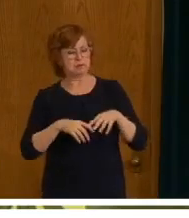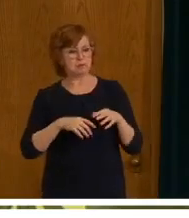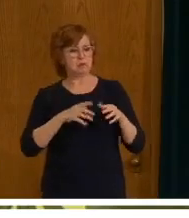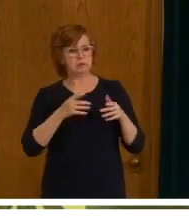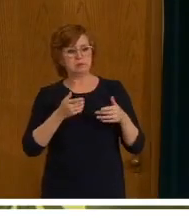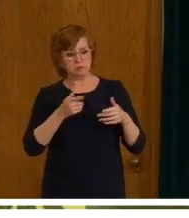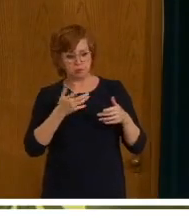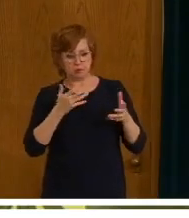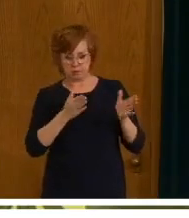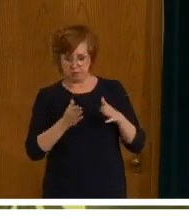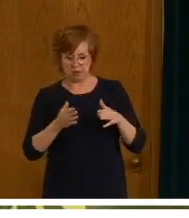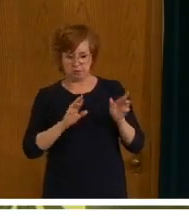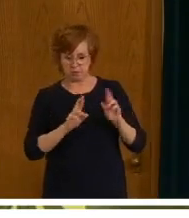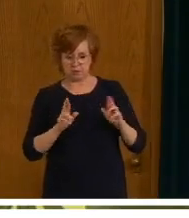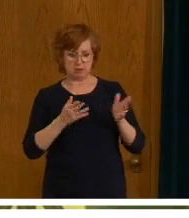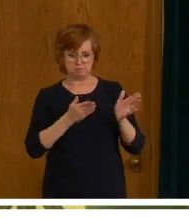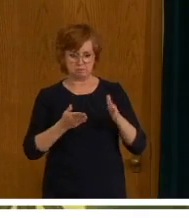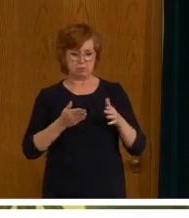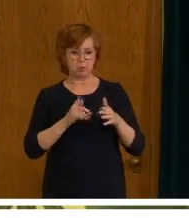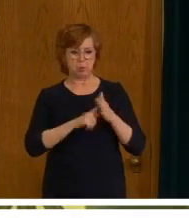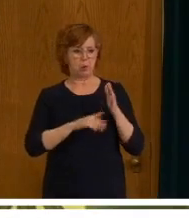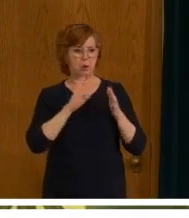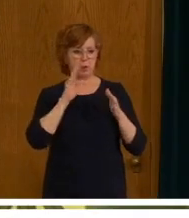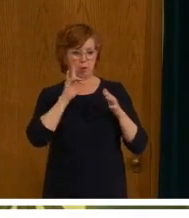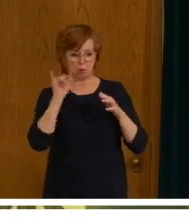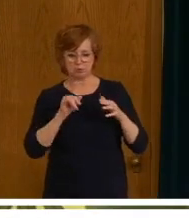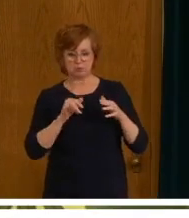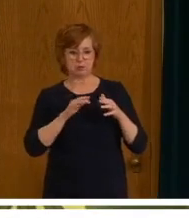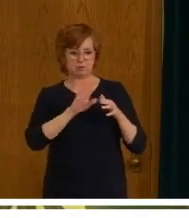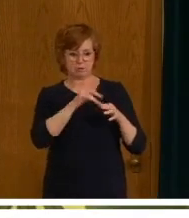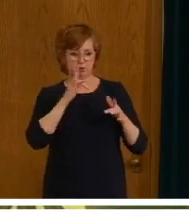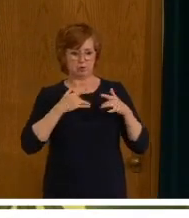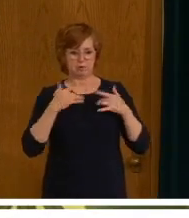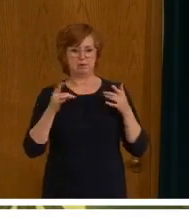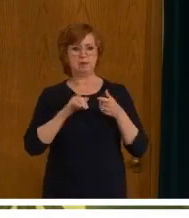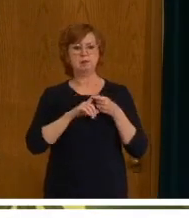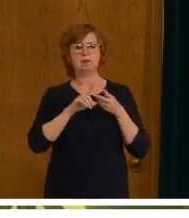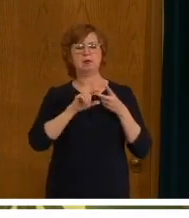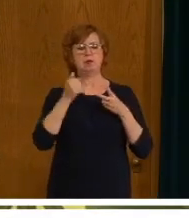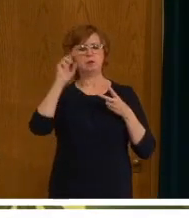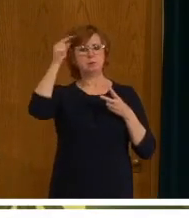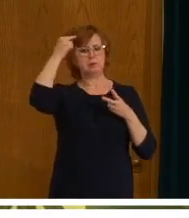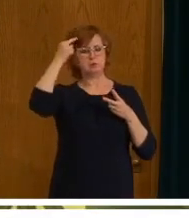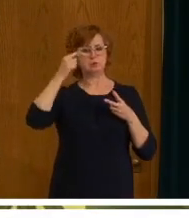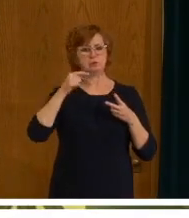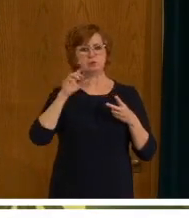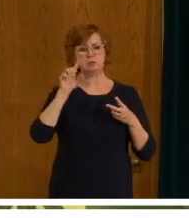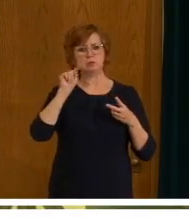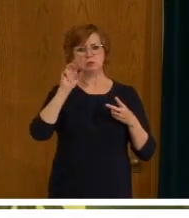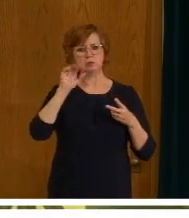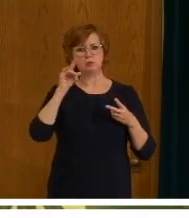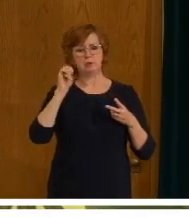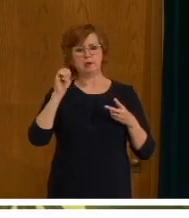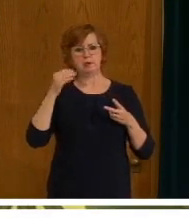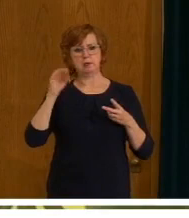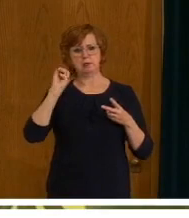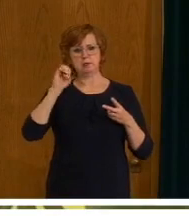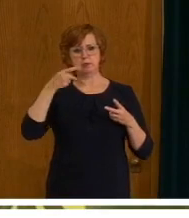some questions around how an event may occur. Our Minister of Trade and Export has been in touch with a number